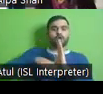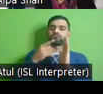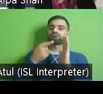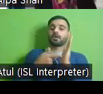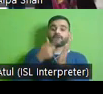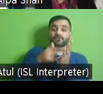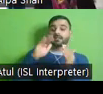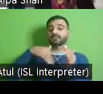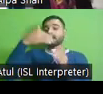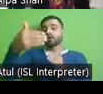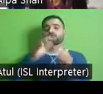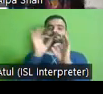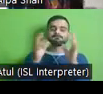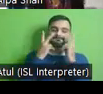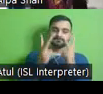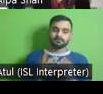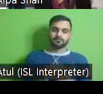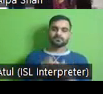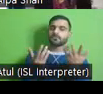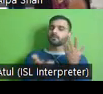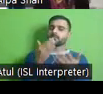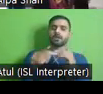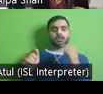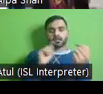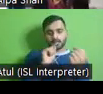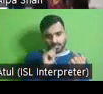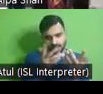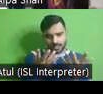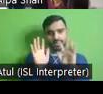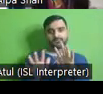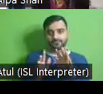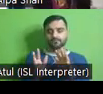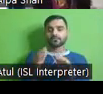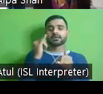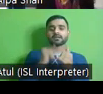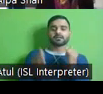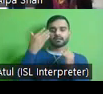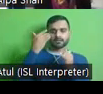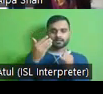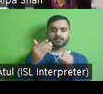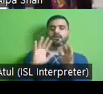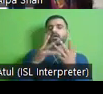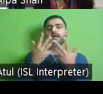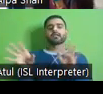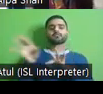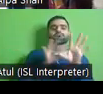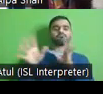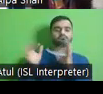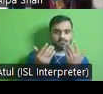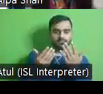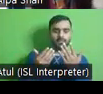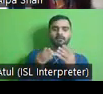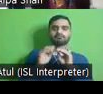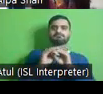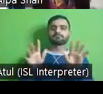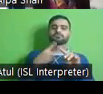level. So it could be argued also that lastly, the ultimate selection is down to the spirit, so it's